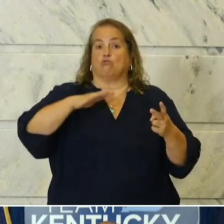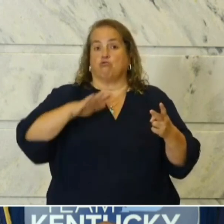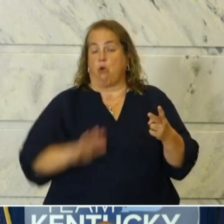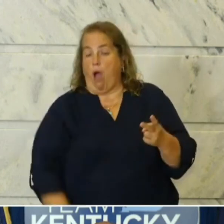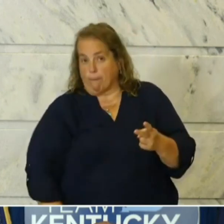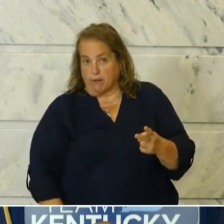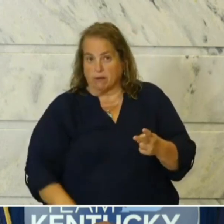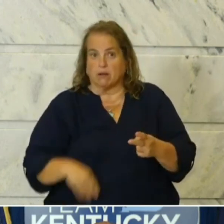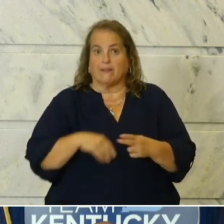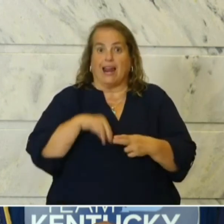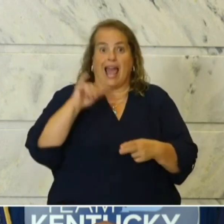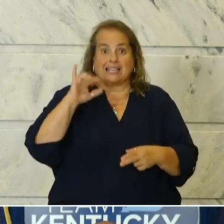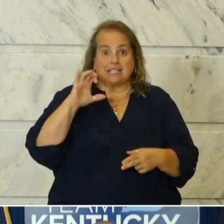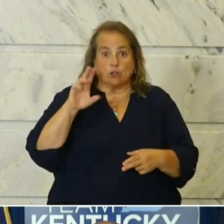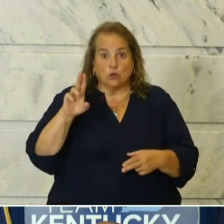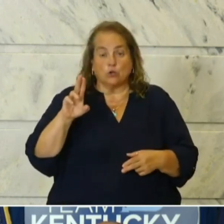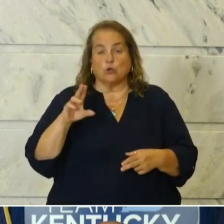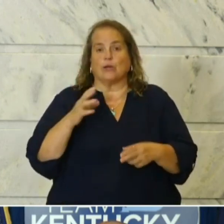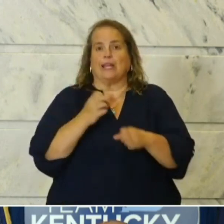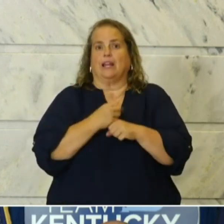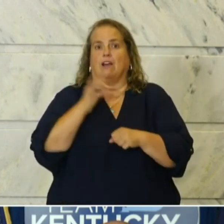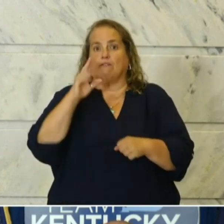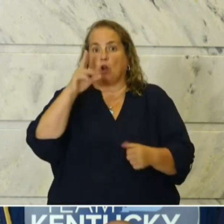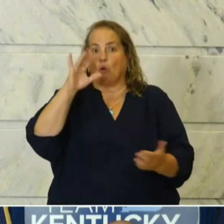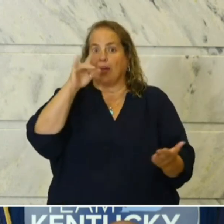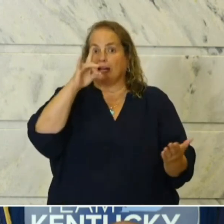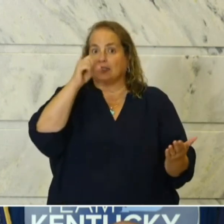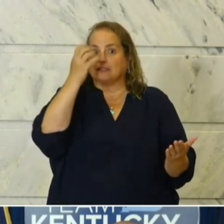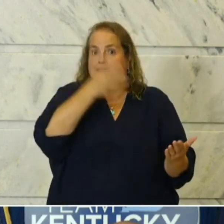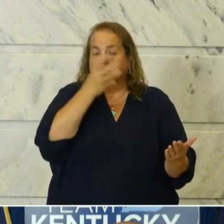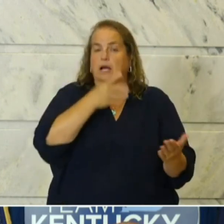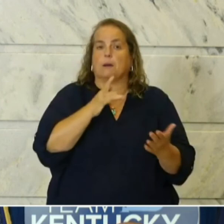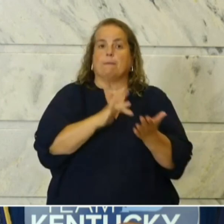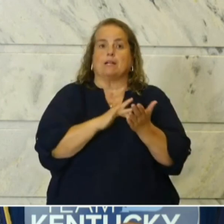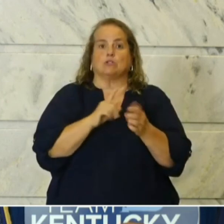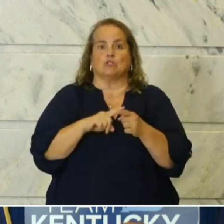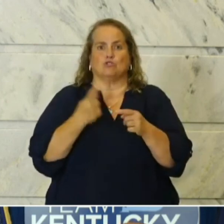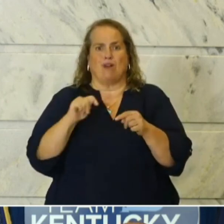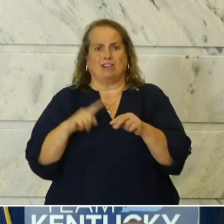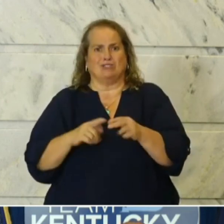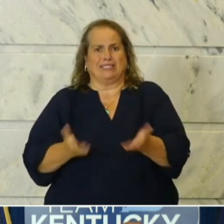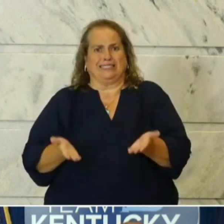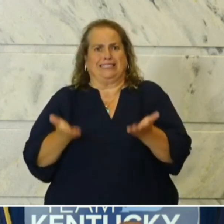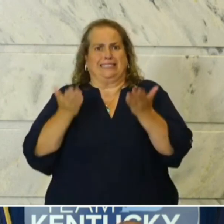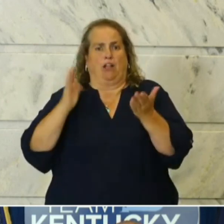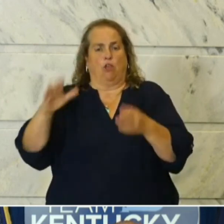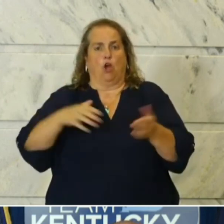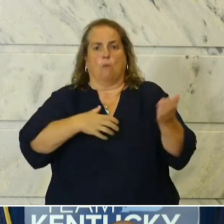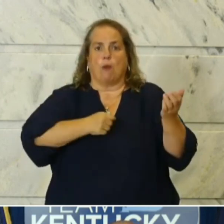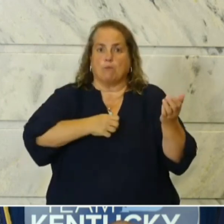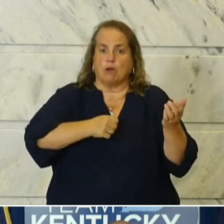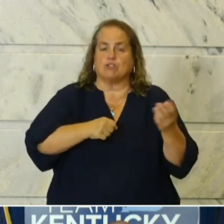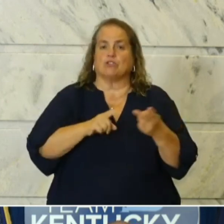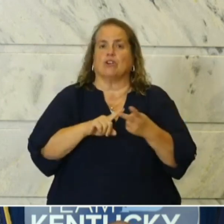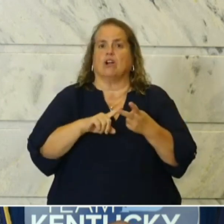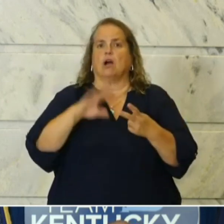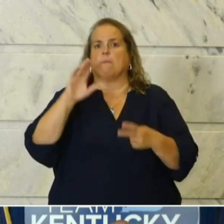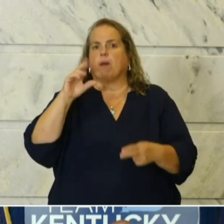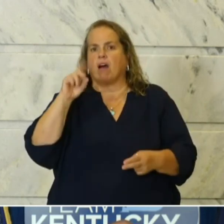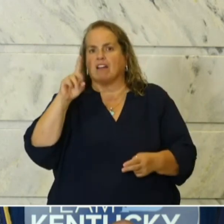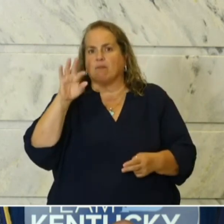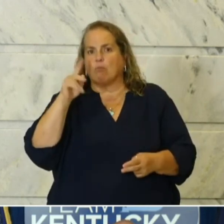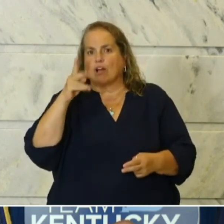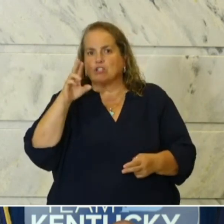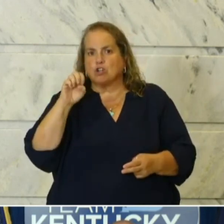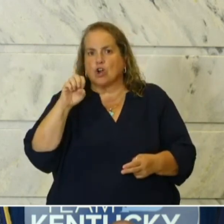the ICU getting aggressive fluids and medicines to elevate their blood pressure. They could have permanent blood vessel damage from vasculitis. They could